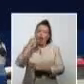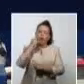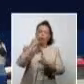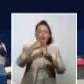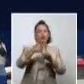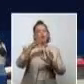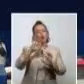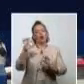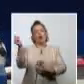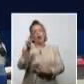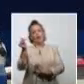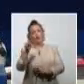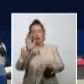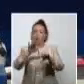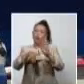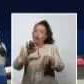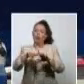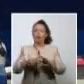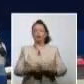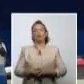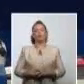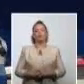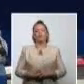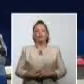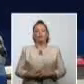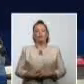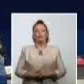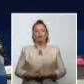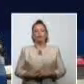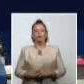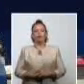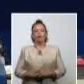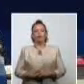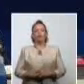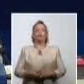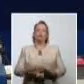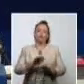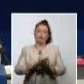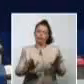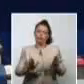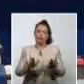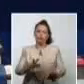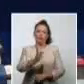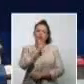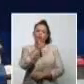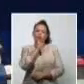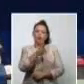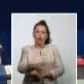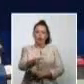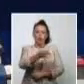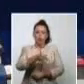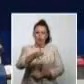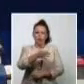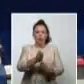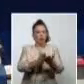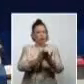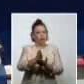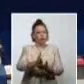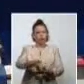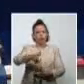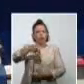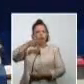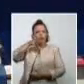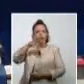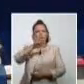This represents 1.9% of the studied samples, a number much